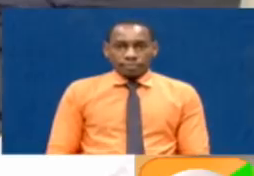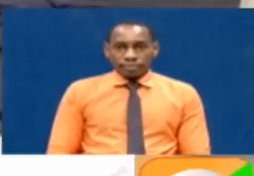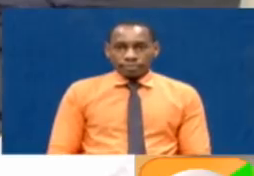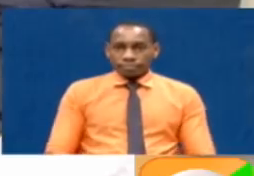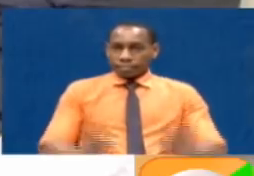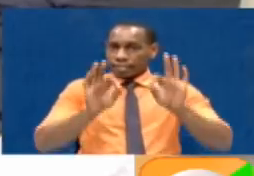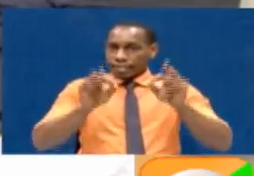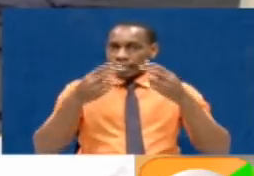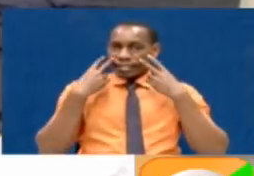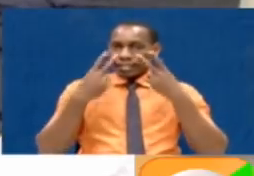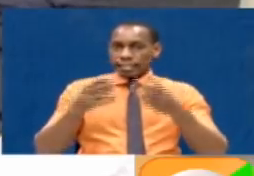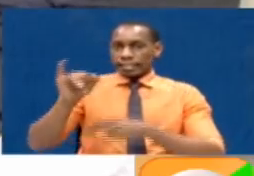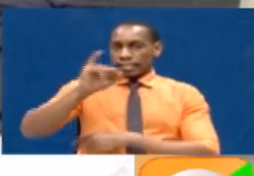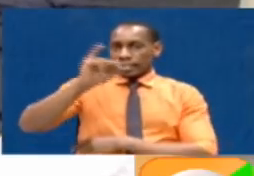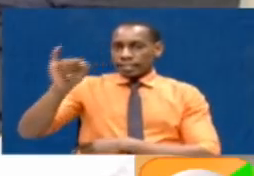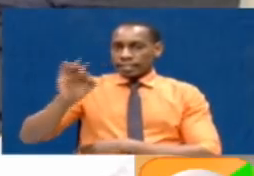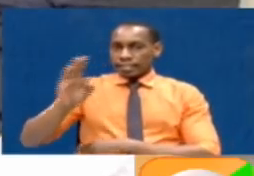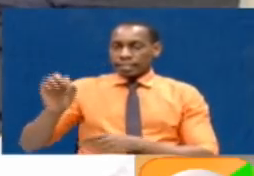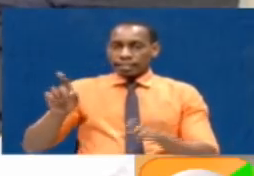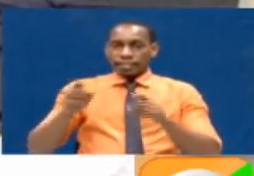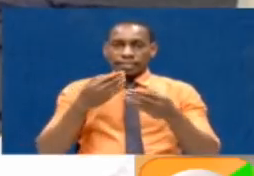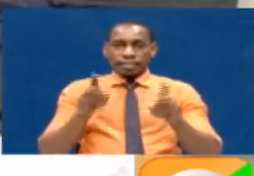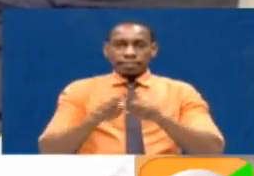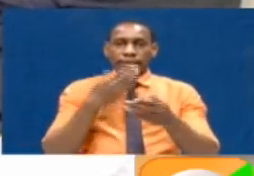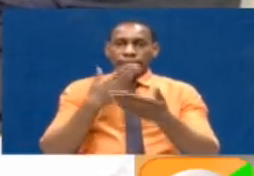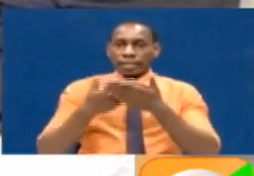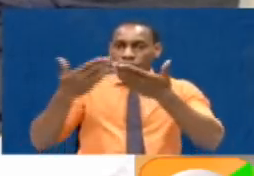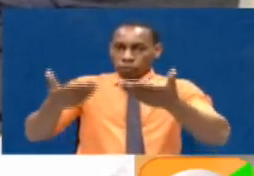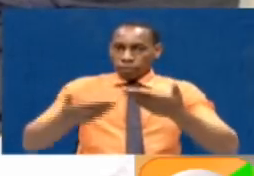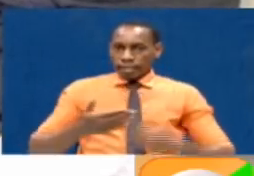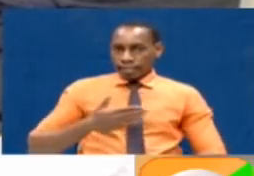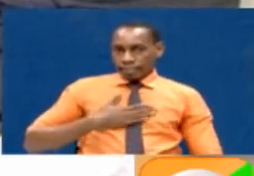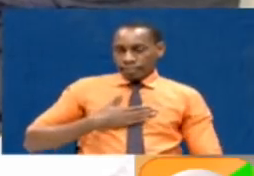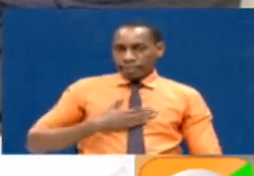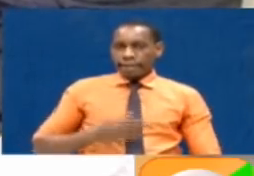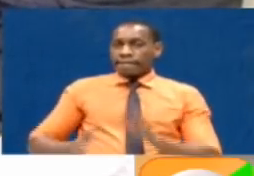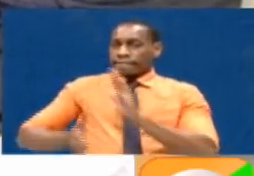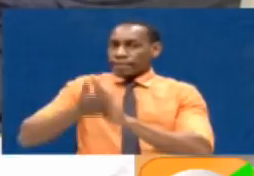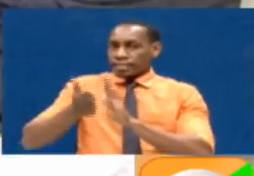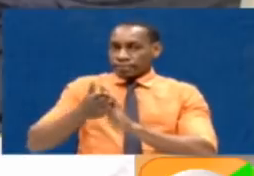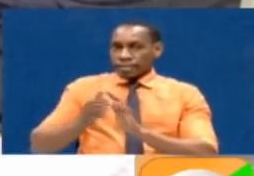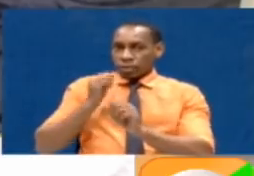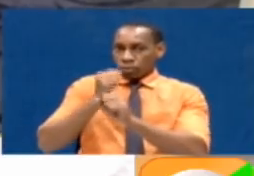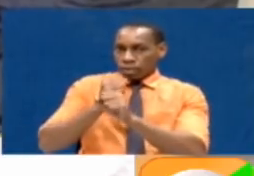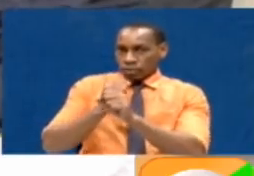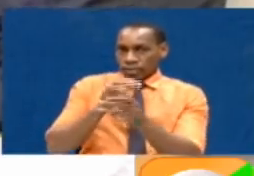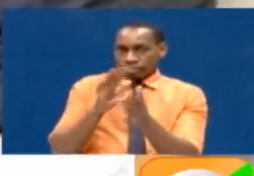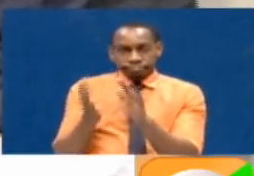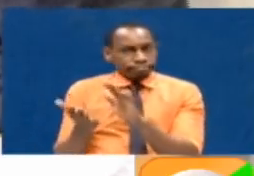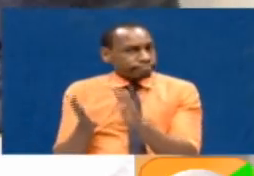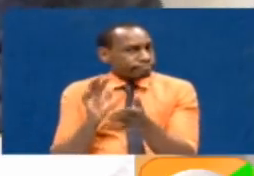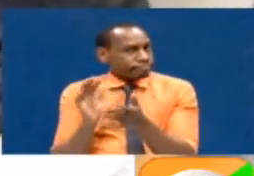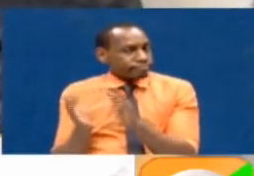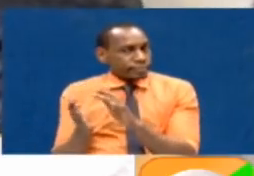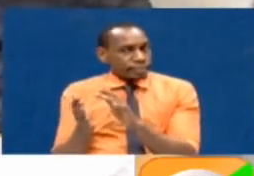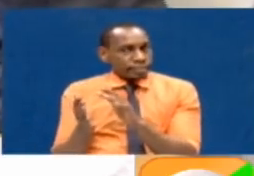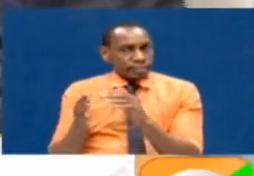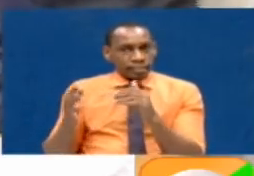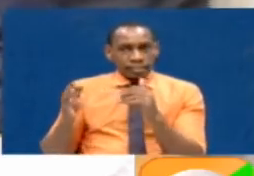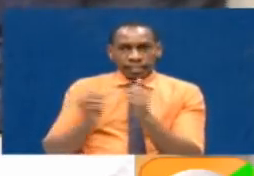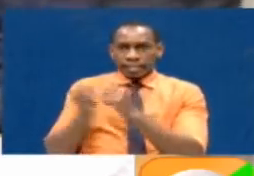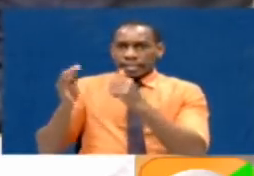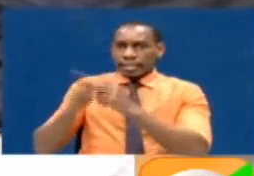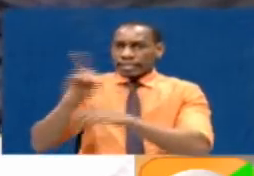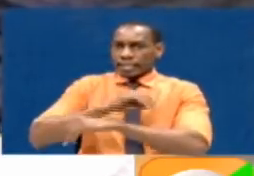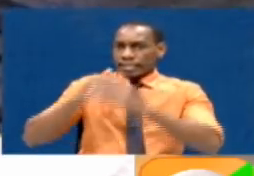Nice to see you, Jeff, and thank you for welcoming me. Okay, so real quick, you've been on the job now, what, 19 days,